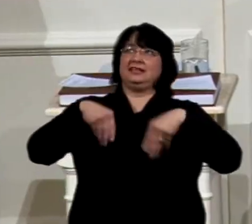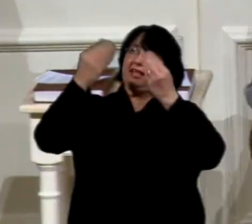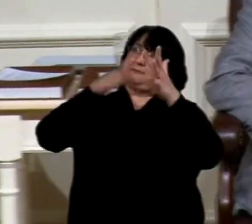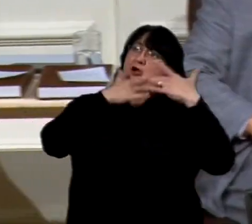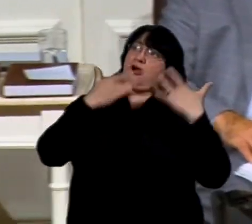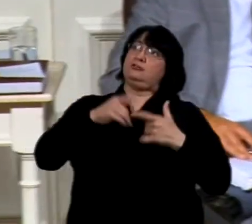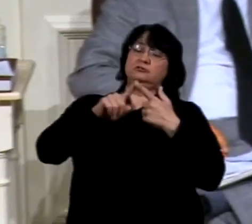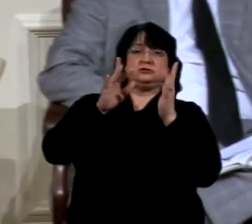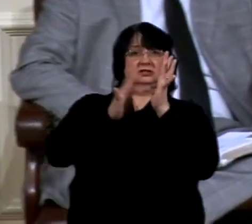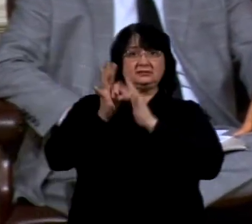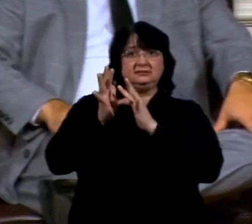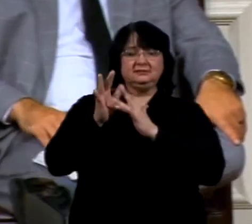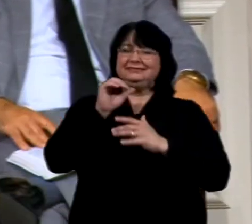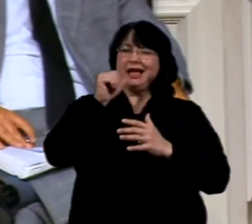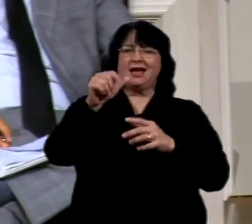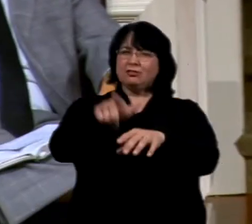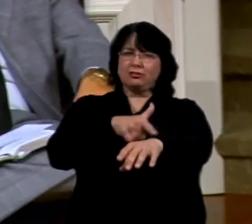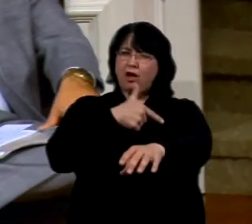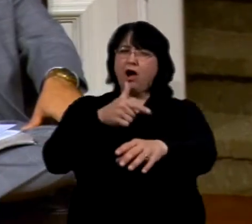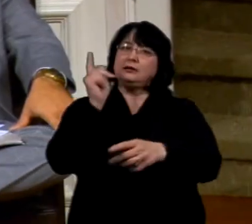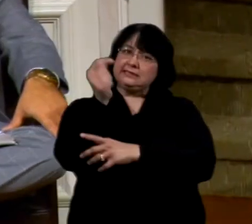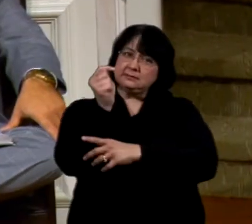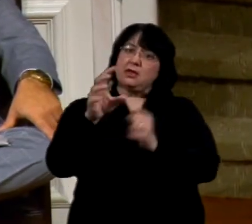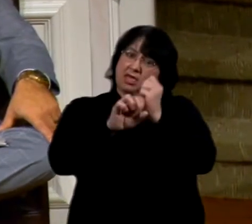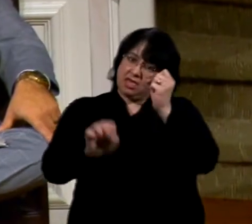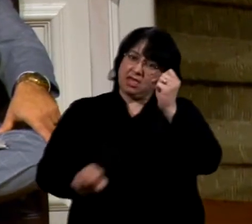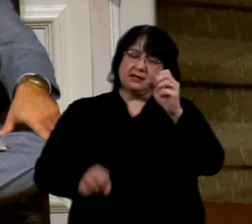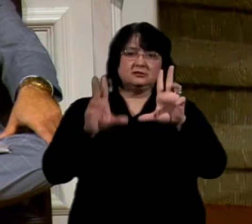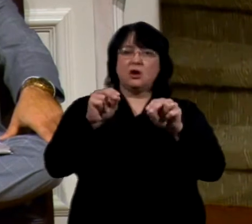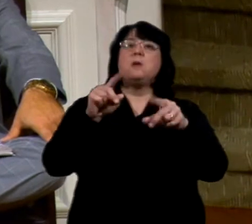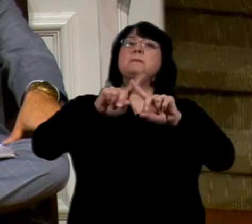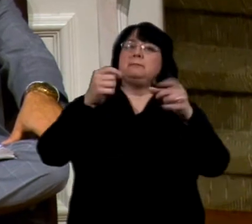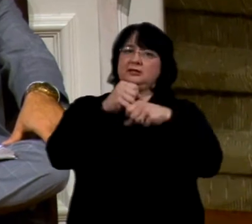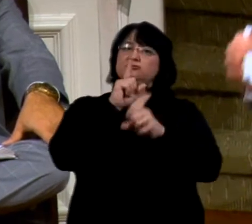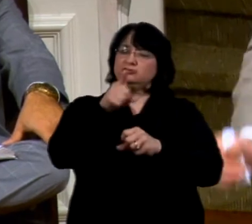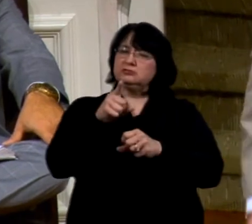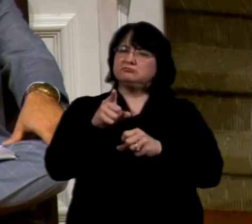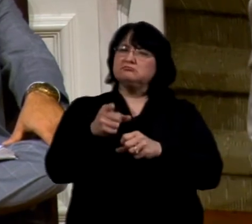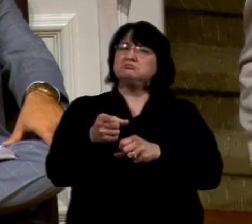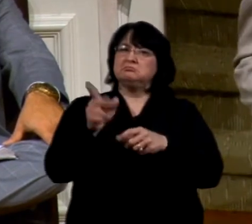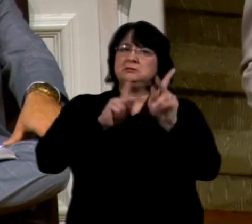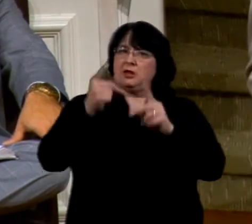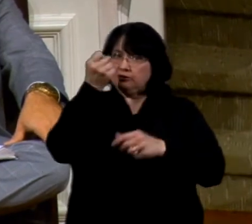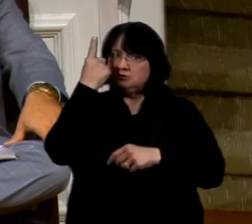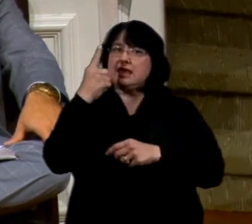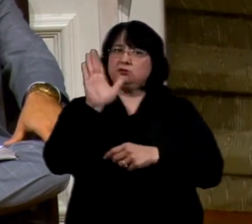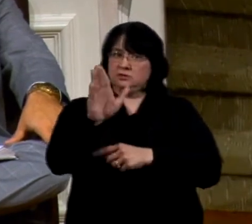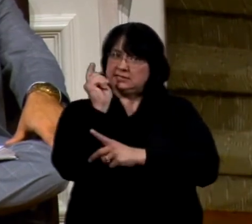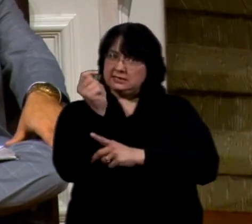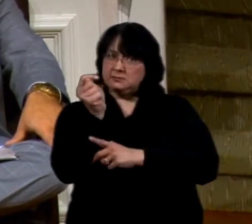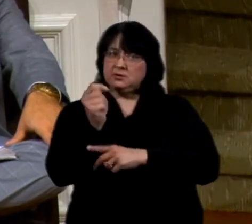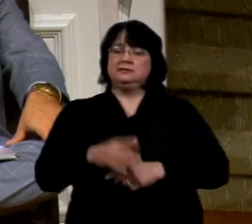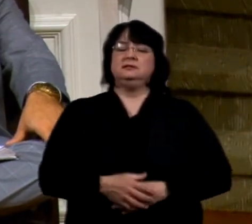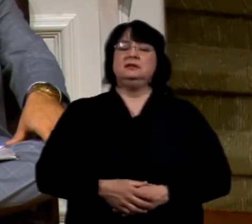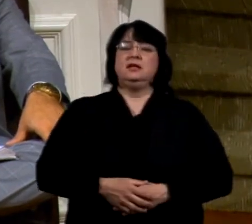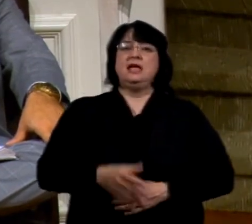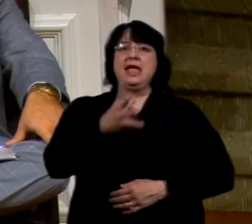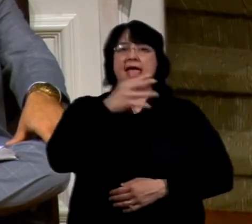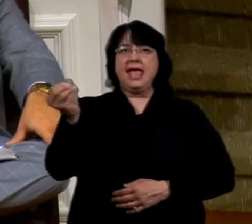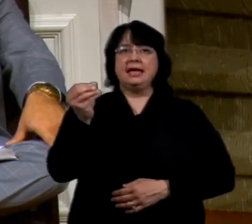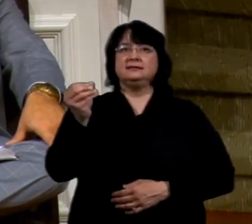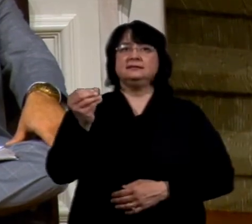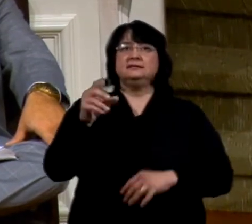Jesus. It don't have to be long, but make sure it's effective. Make sure you give your testimony. A lot